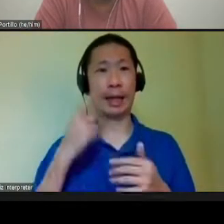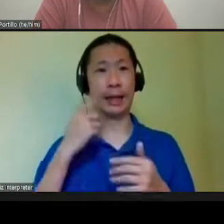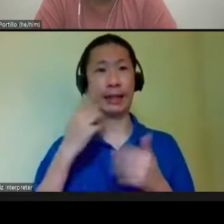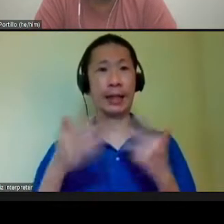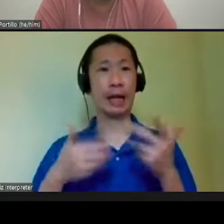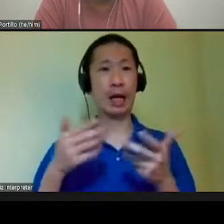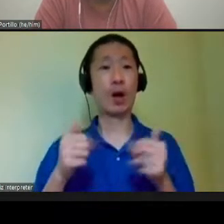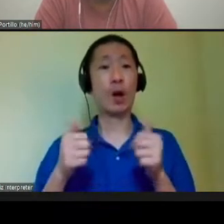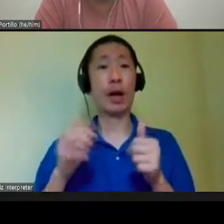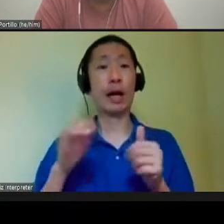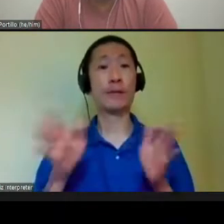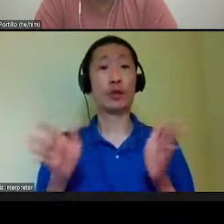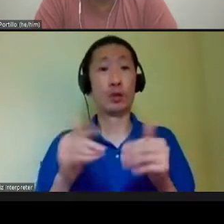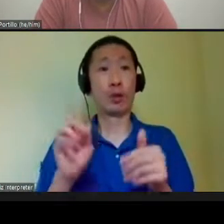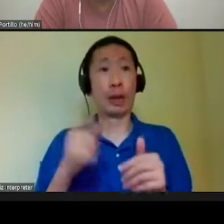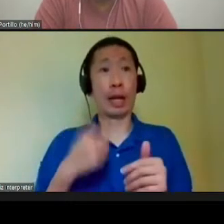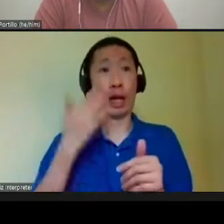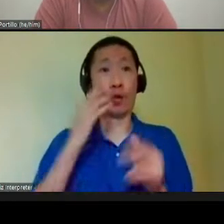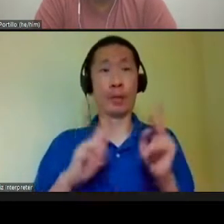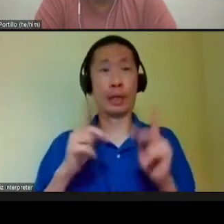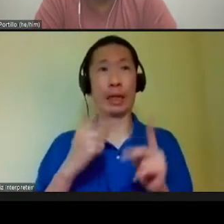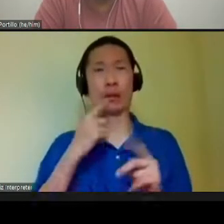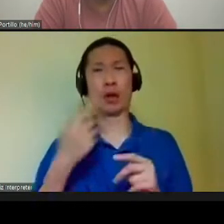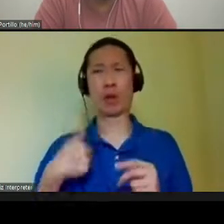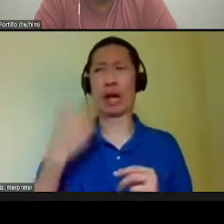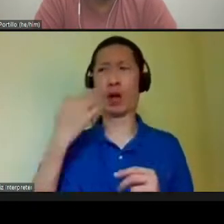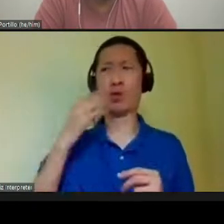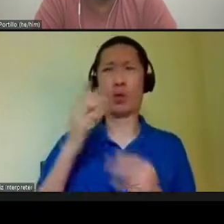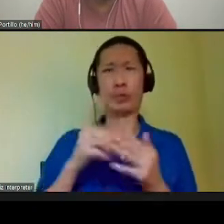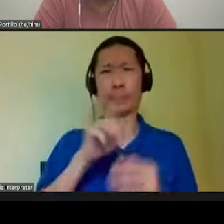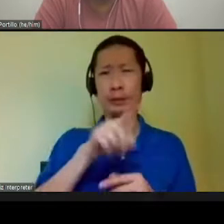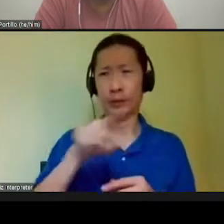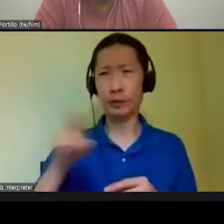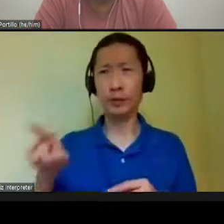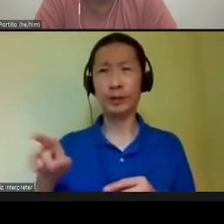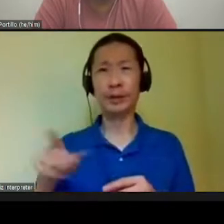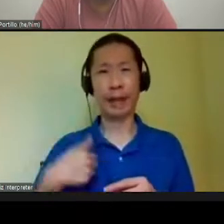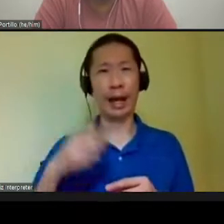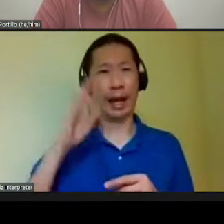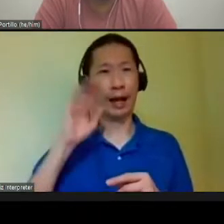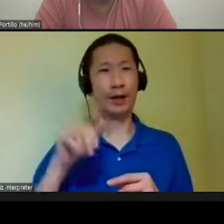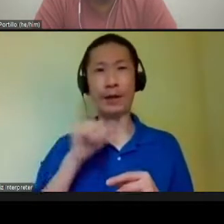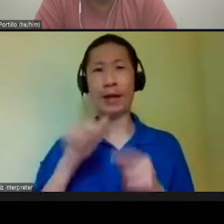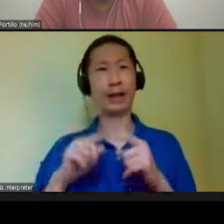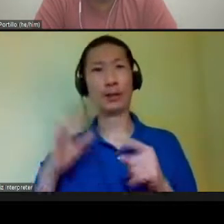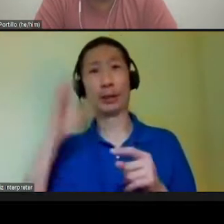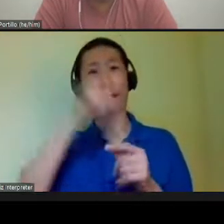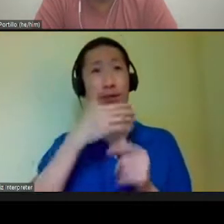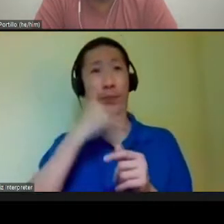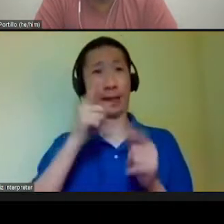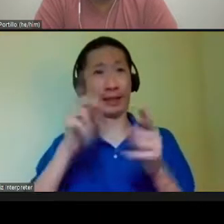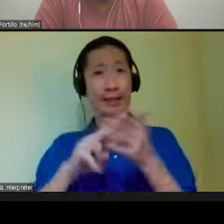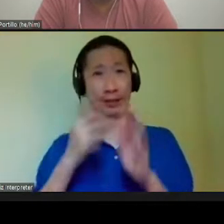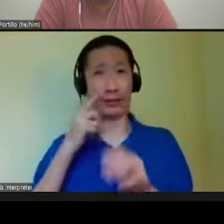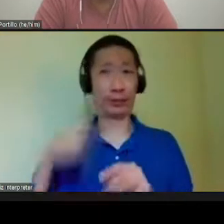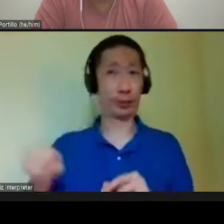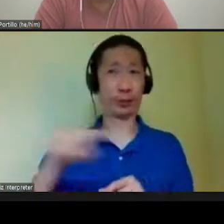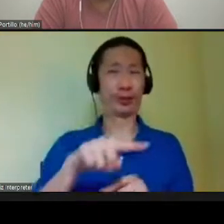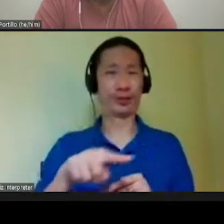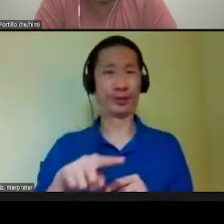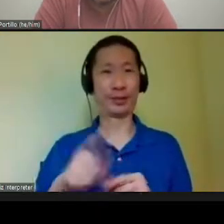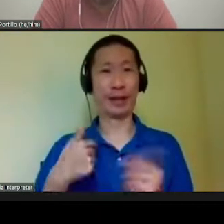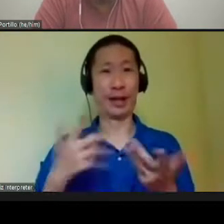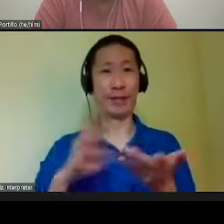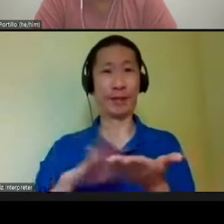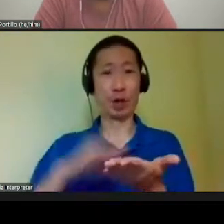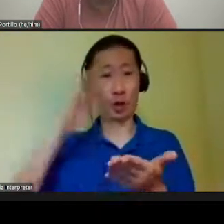or even if it's a room where I know people, I'm like, oh no, I know some of you. And I know not to assume best intentions on your part. Like I have